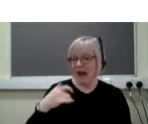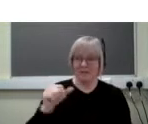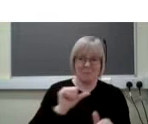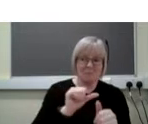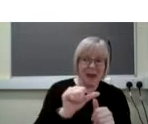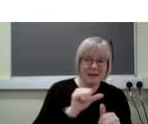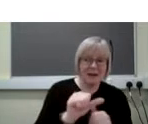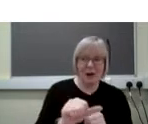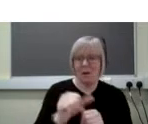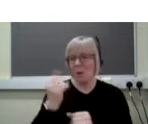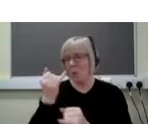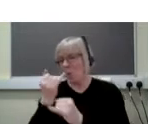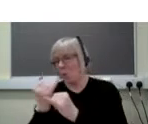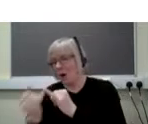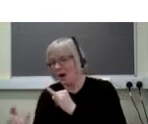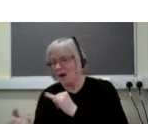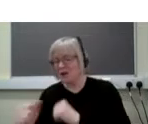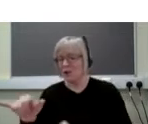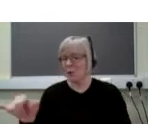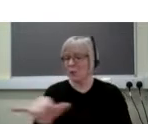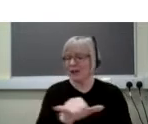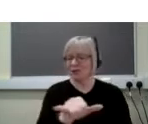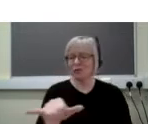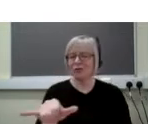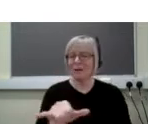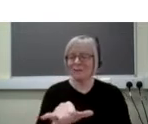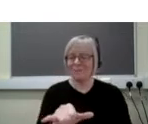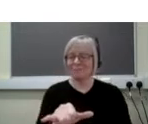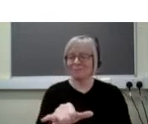worse? Or what was the actual